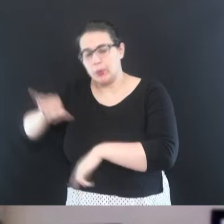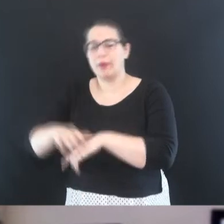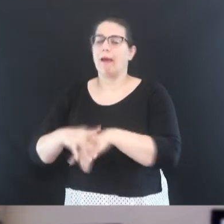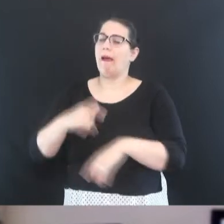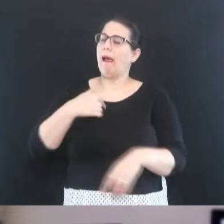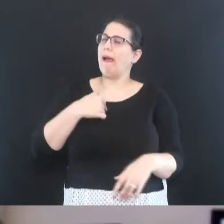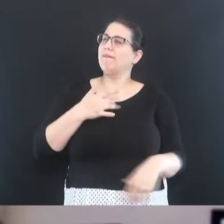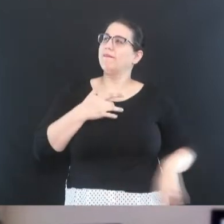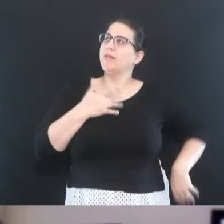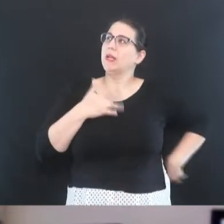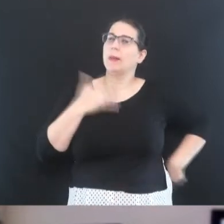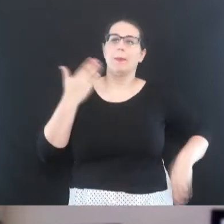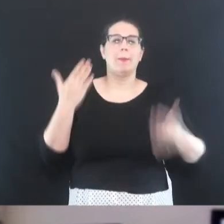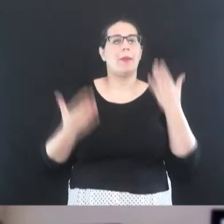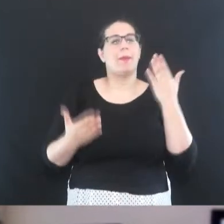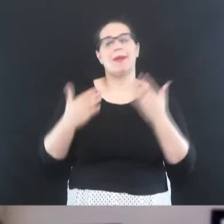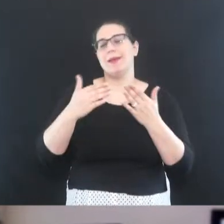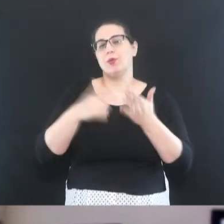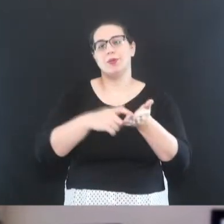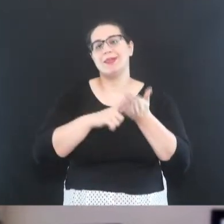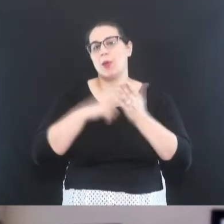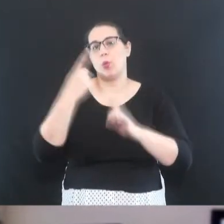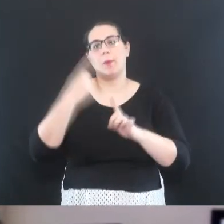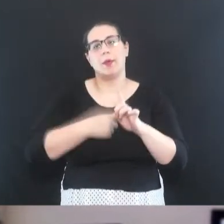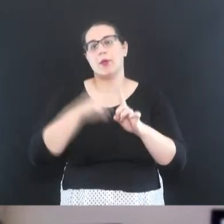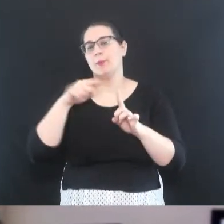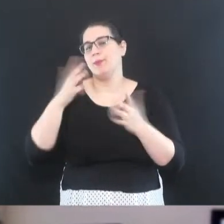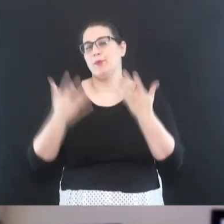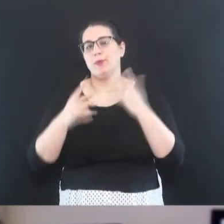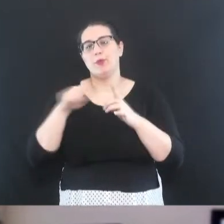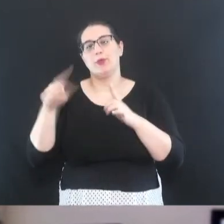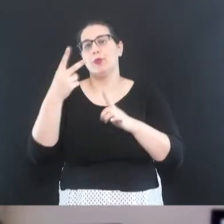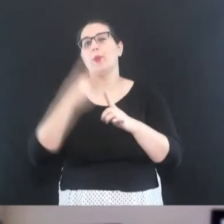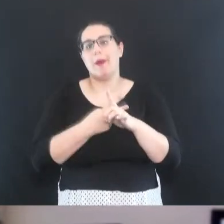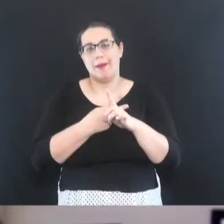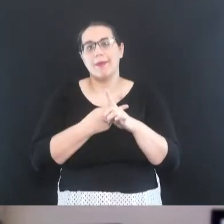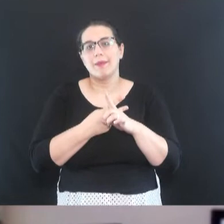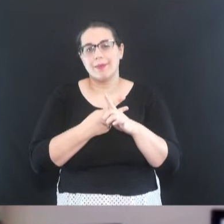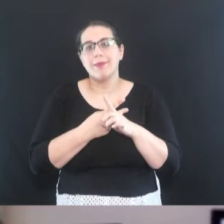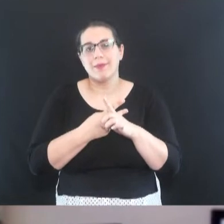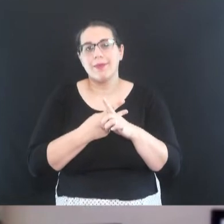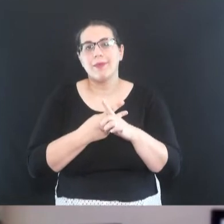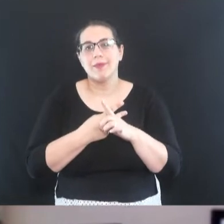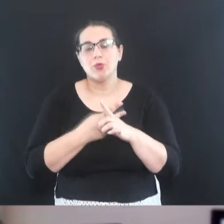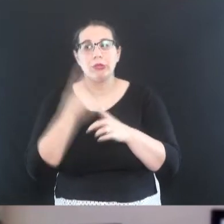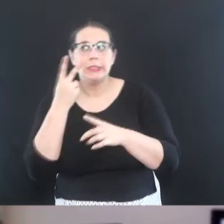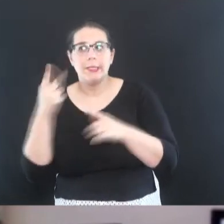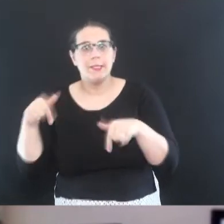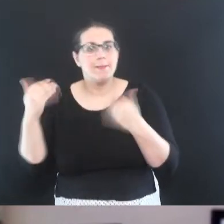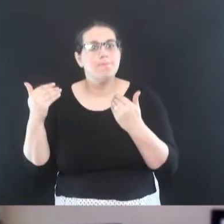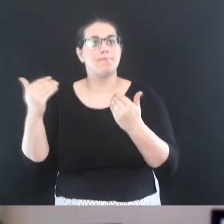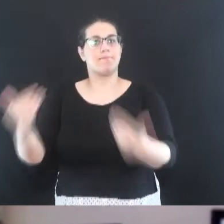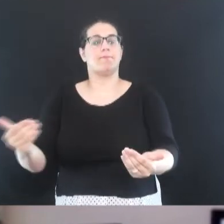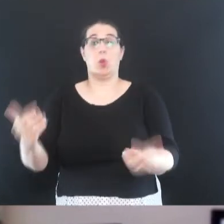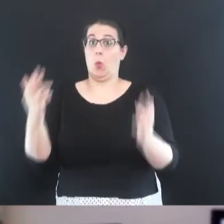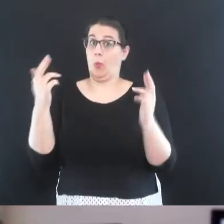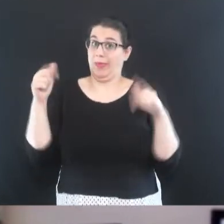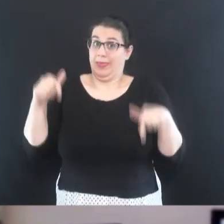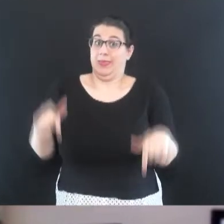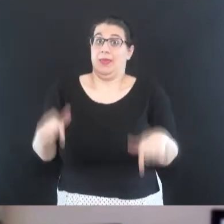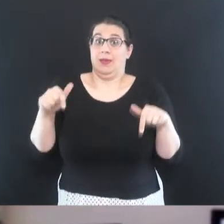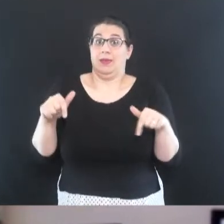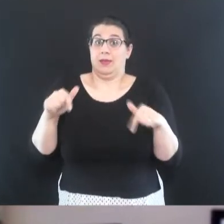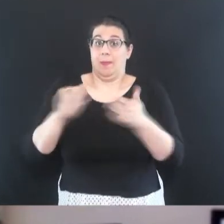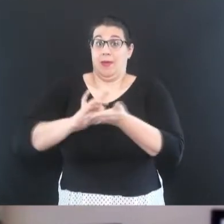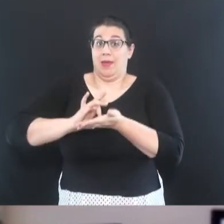be in the next month to 2 months, we would start to see activity on this, and hopefully this will turn out to be another